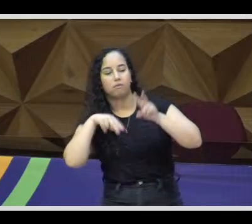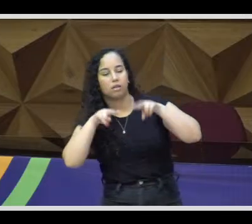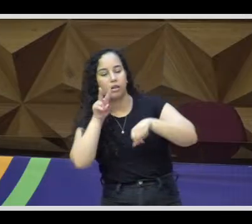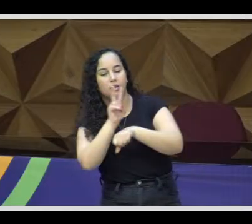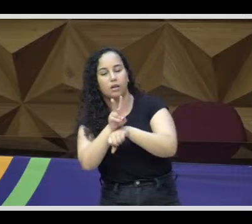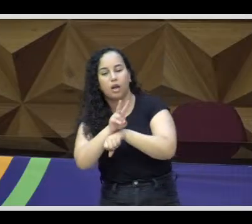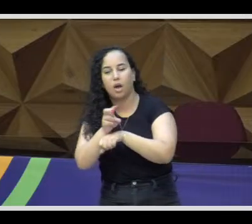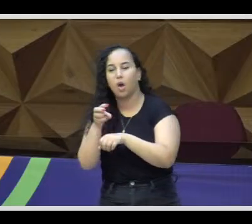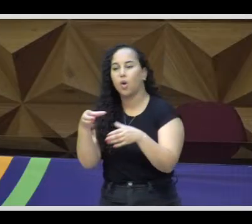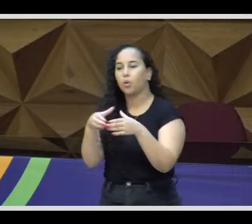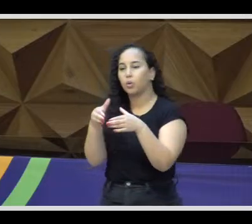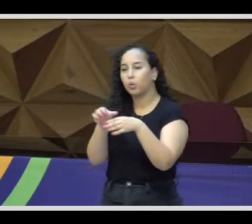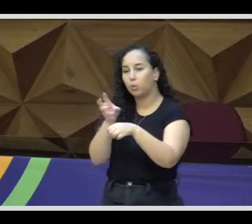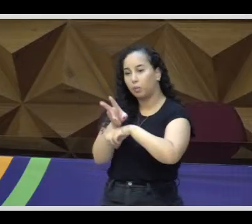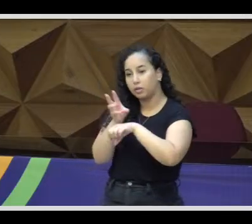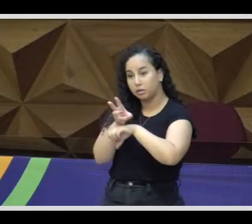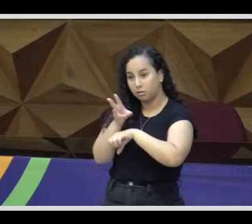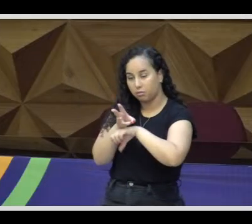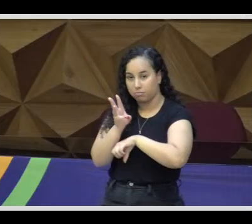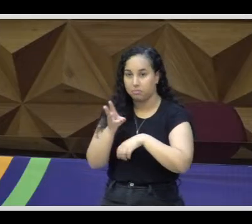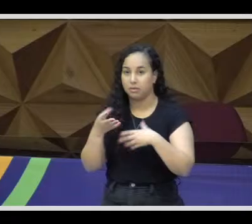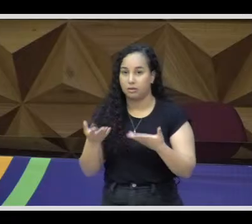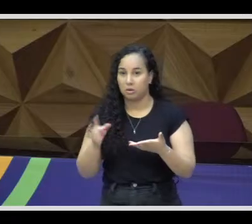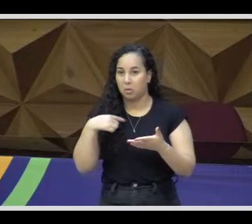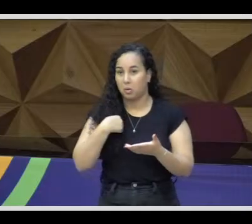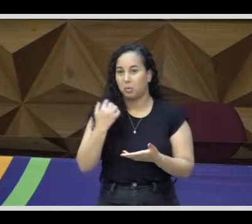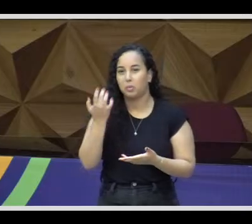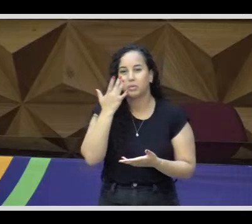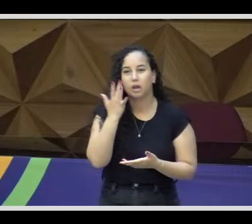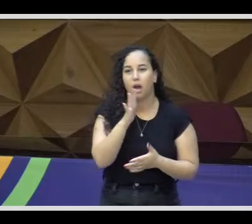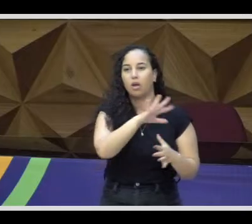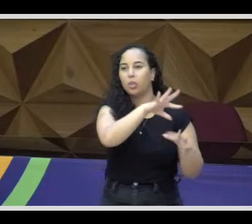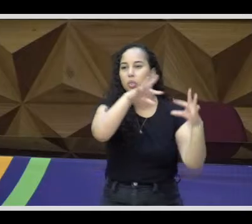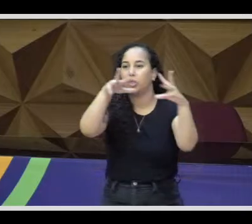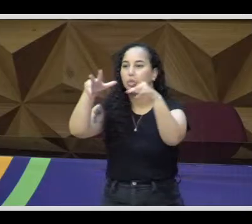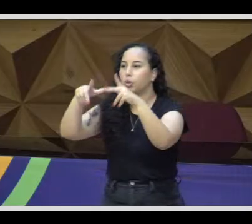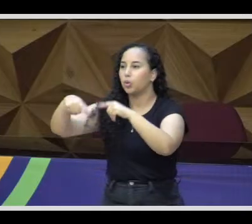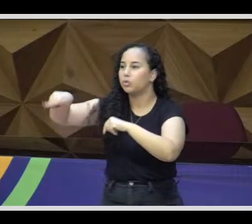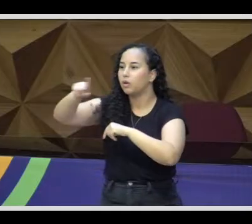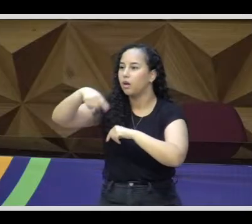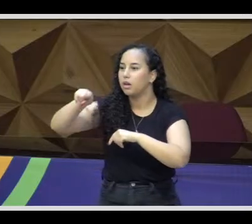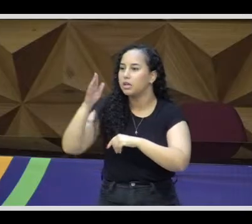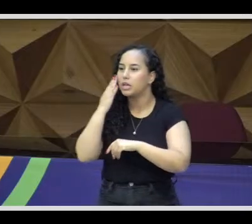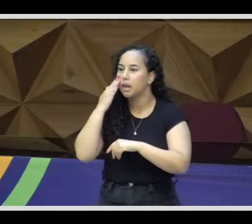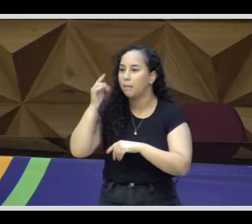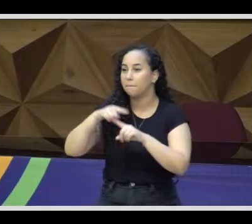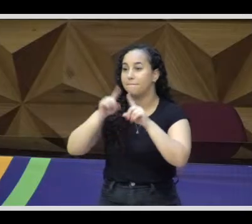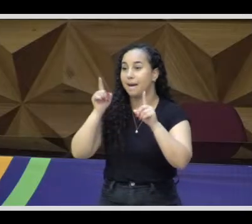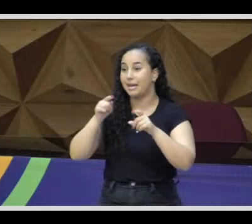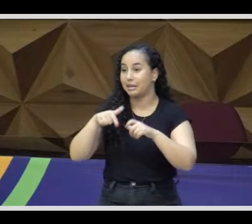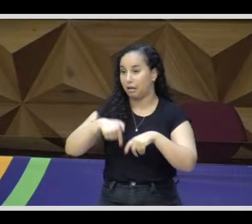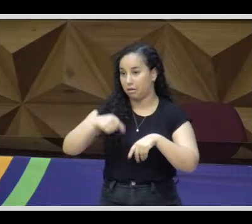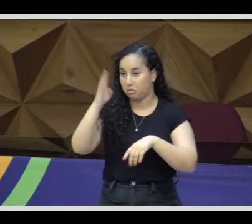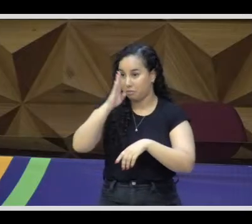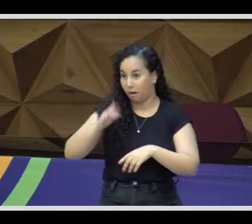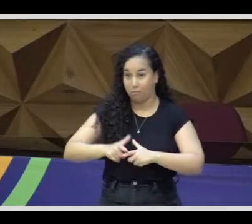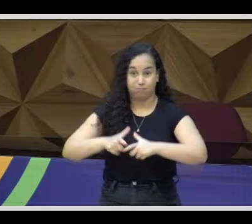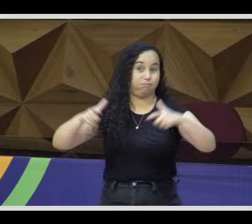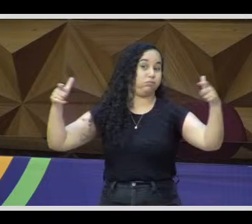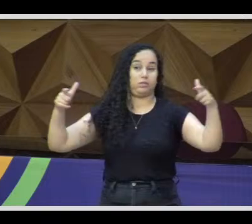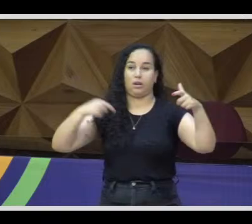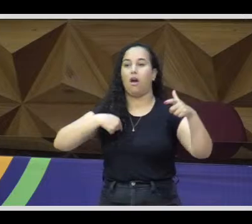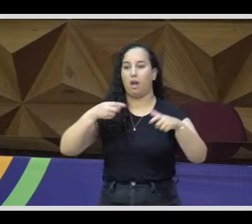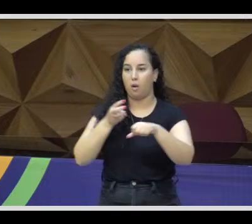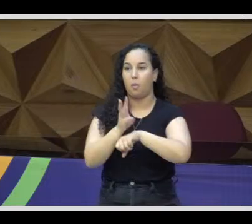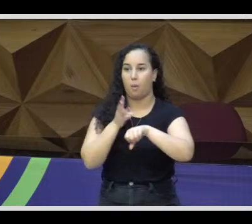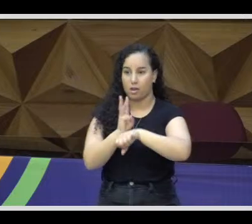WhatsApp groups, right? So I don't know if you all are aware of that, but in Brazil, most of what we do is in